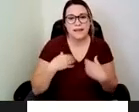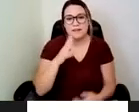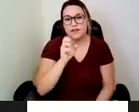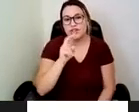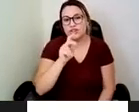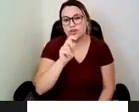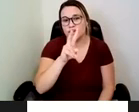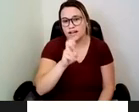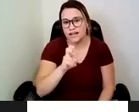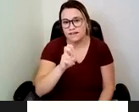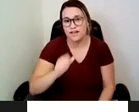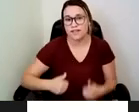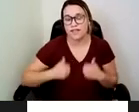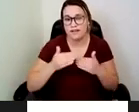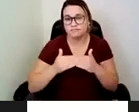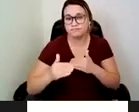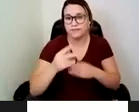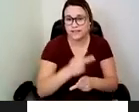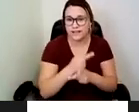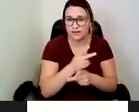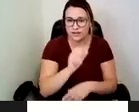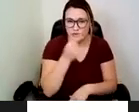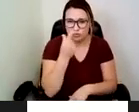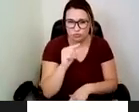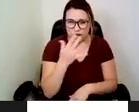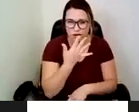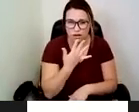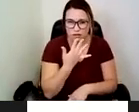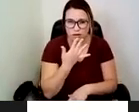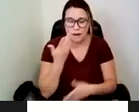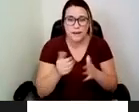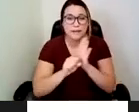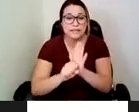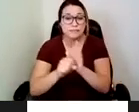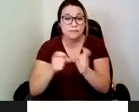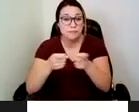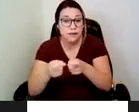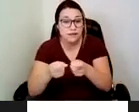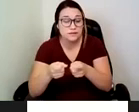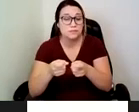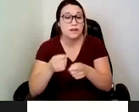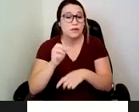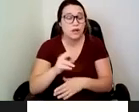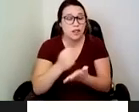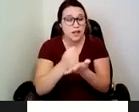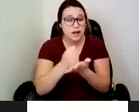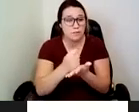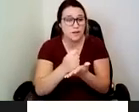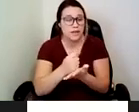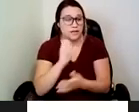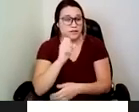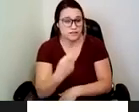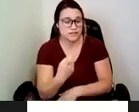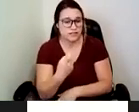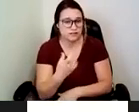green. And there may be some symptom management associated with the disease or the therapy of the disease. But as